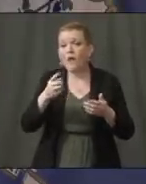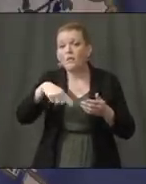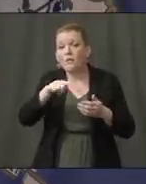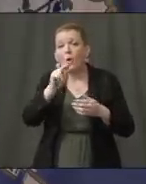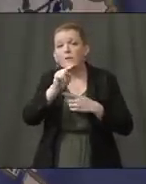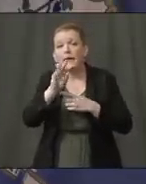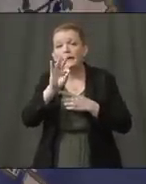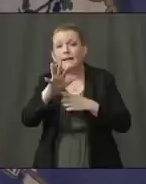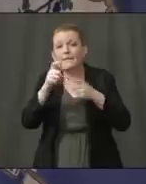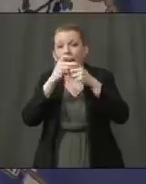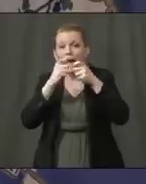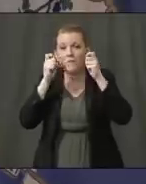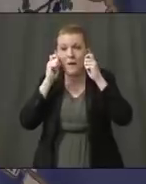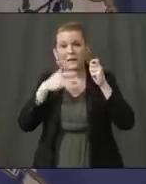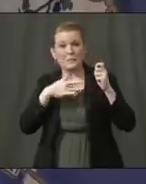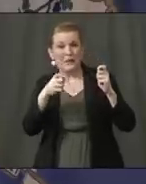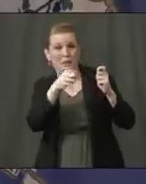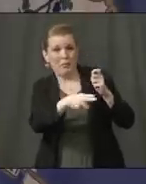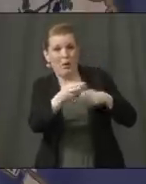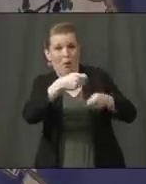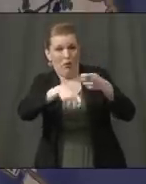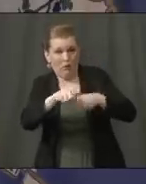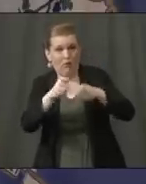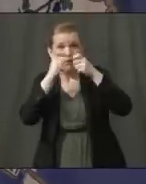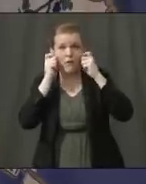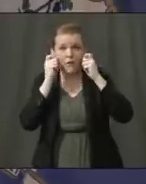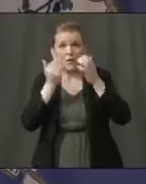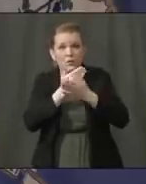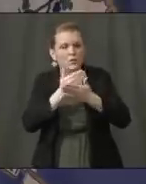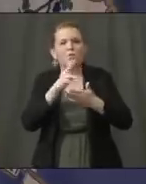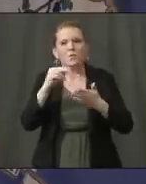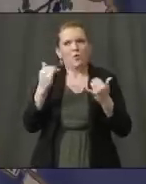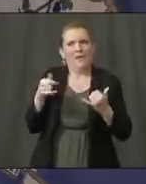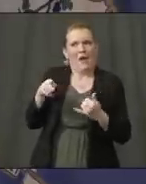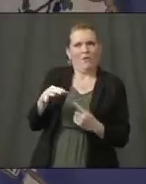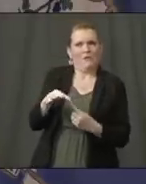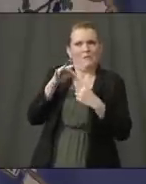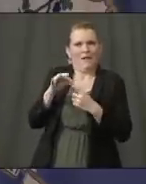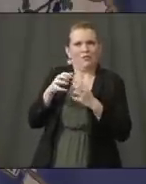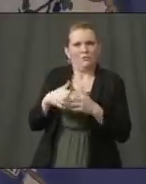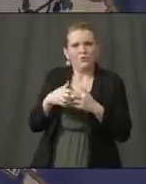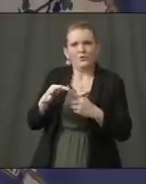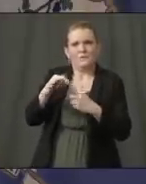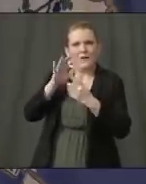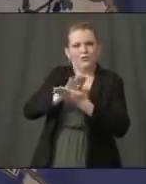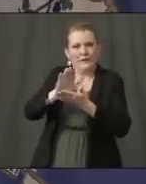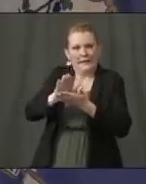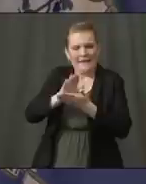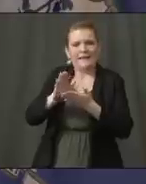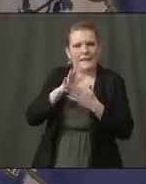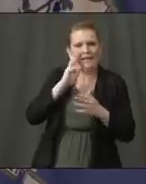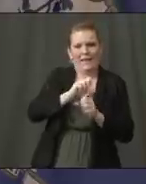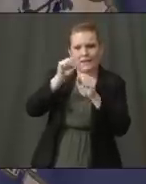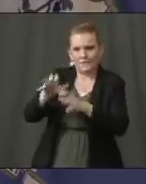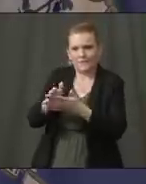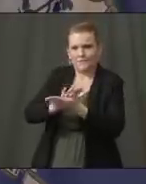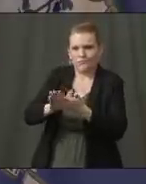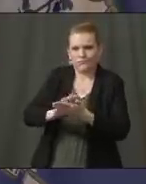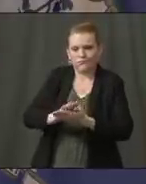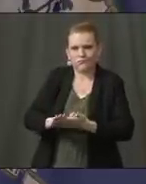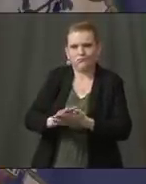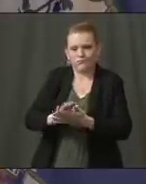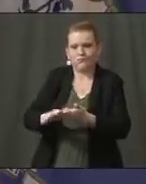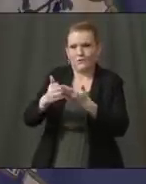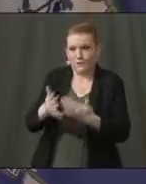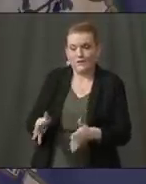them sanitized, FDA approved, and back available to people. And that's important for our first